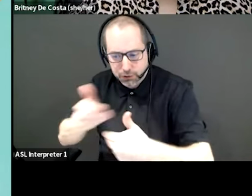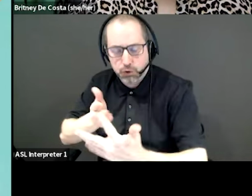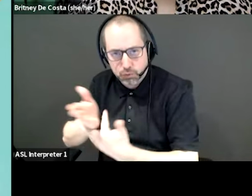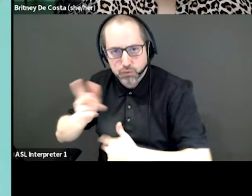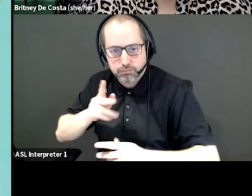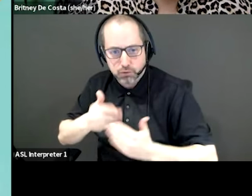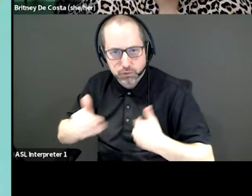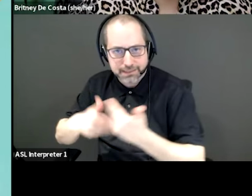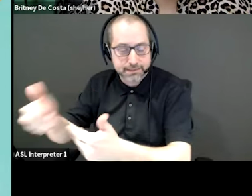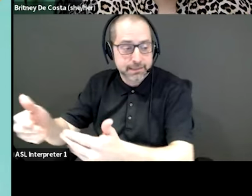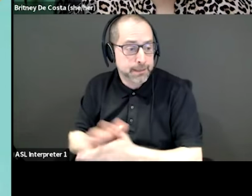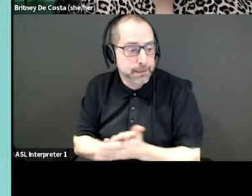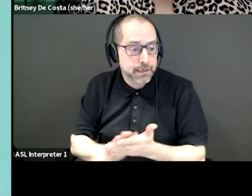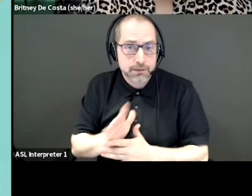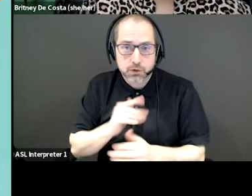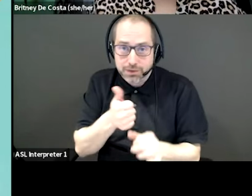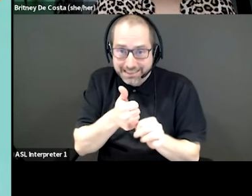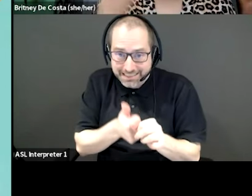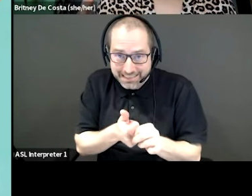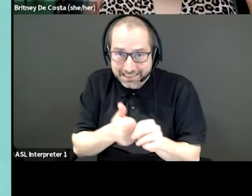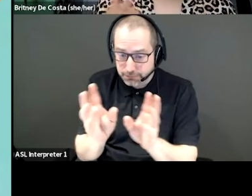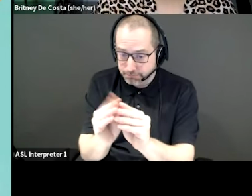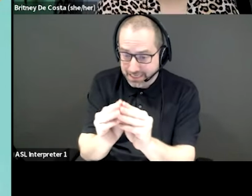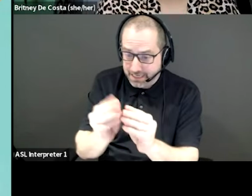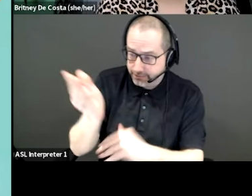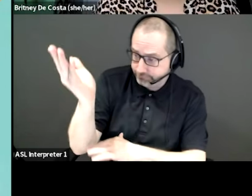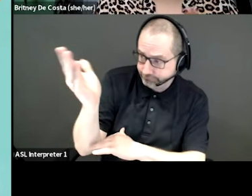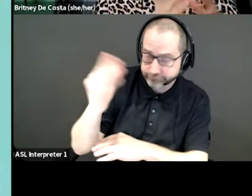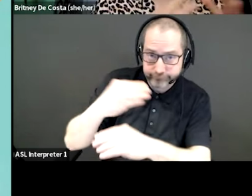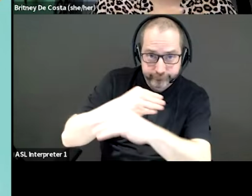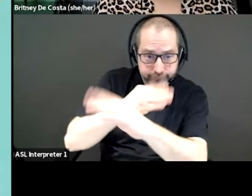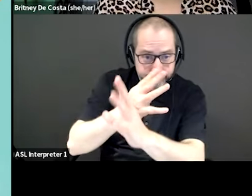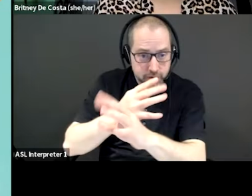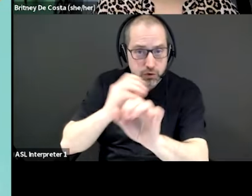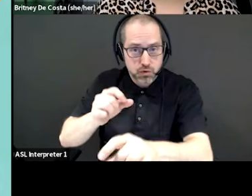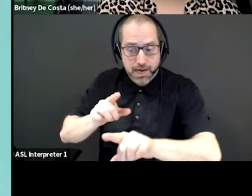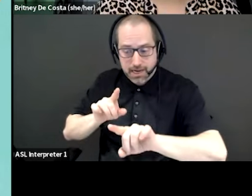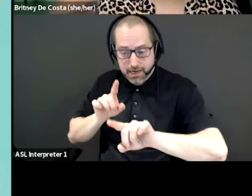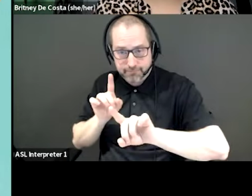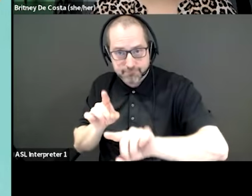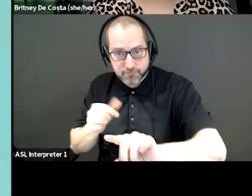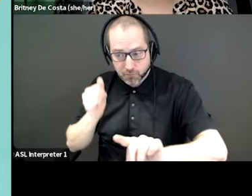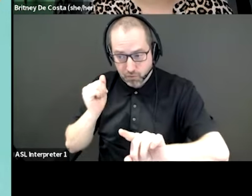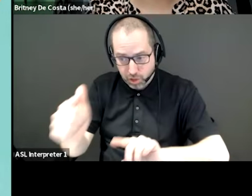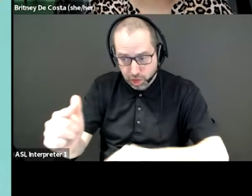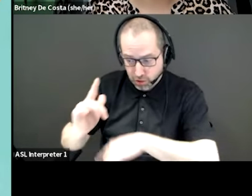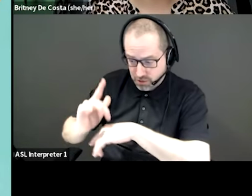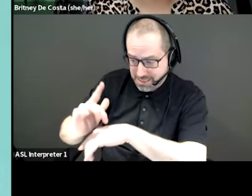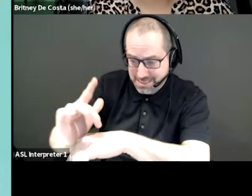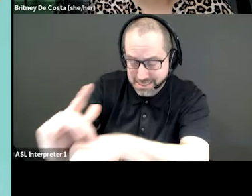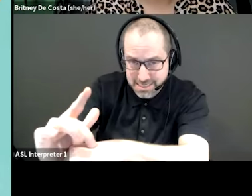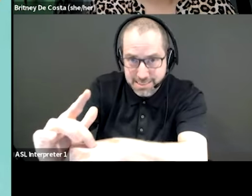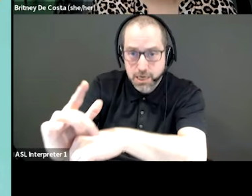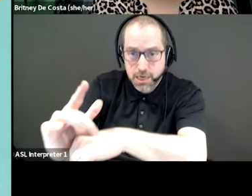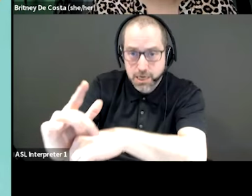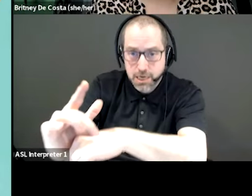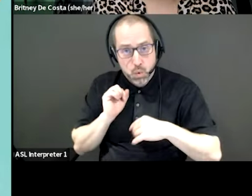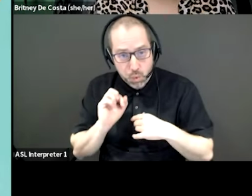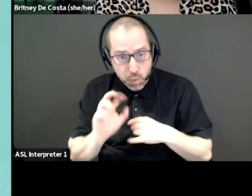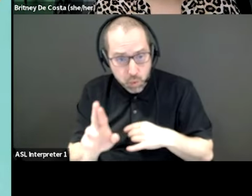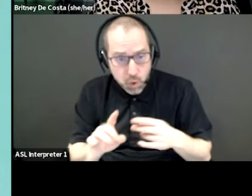that you can choose whether to attend all of them and walk through a complaint right from intake through to adjudication and appeal,